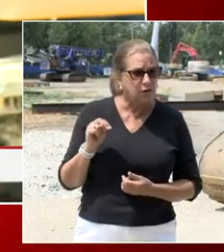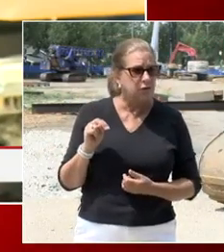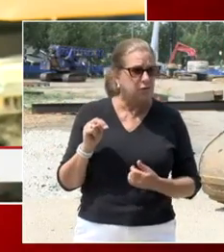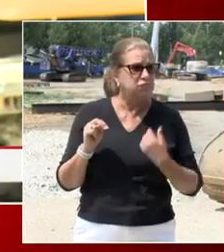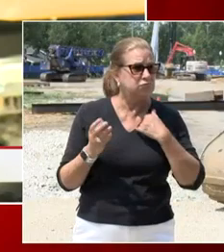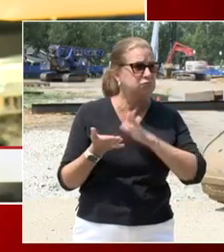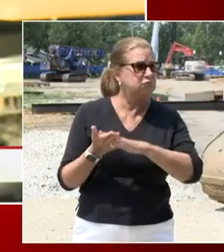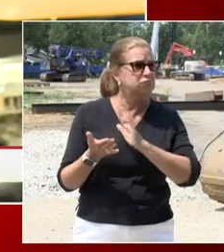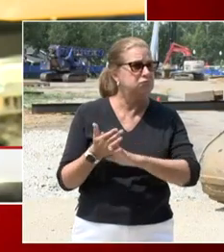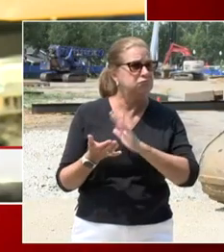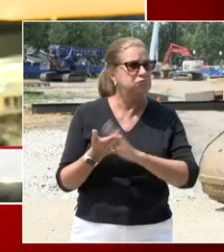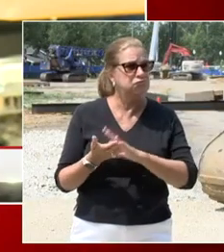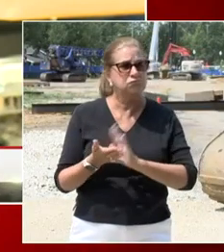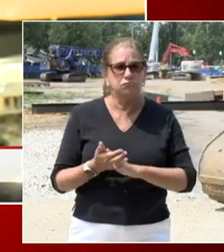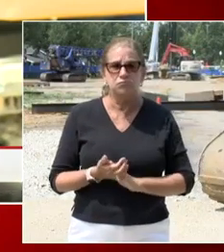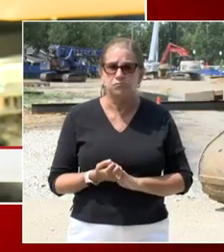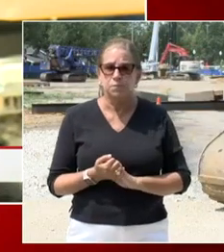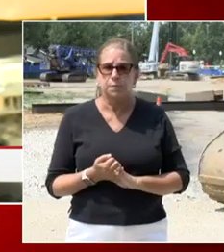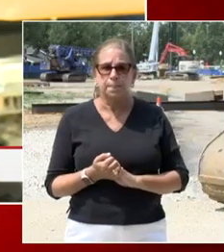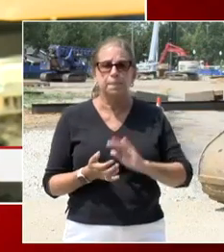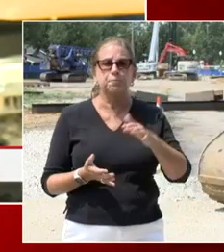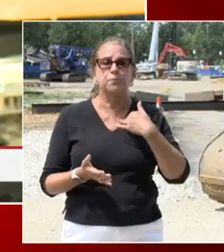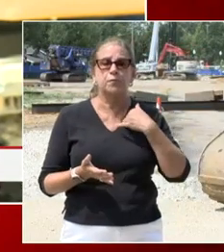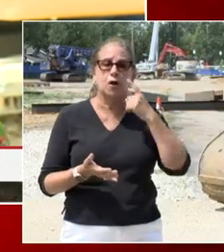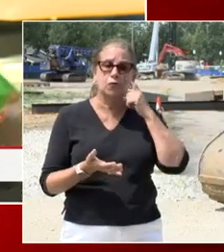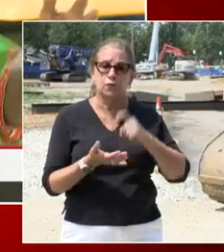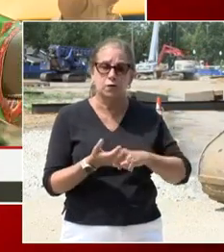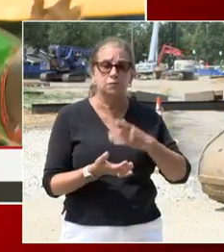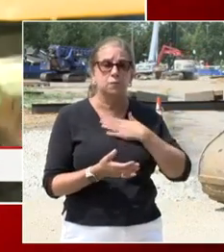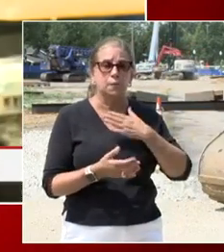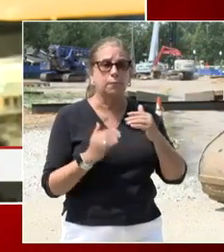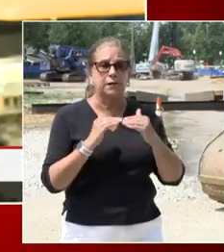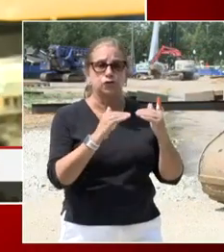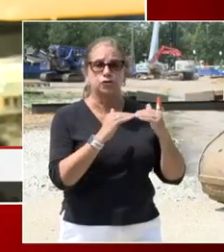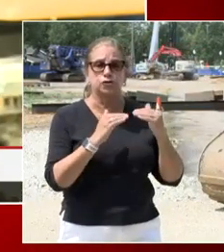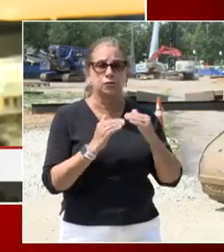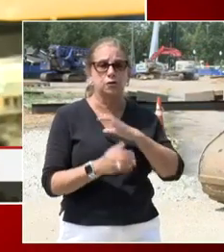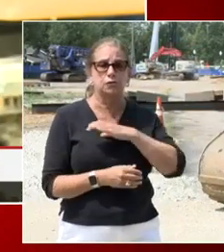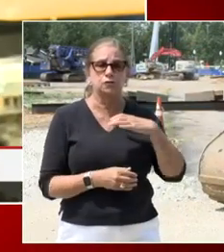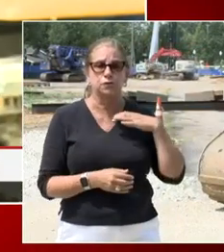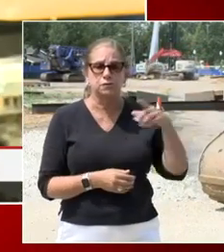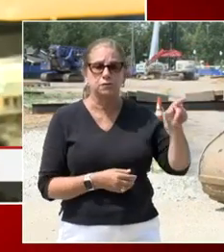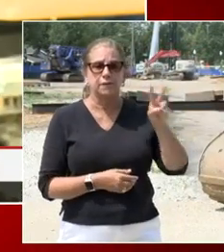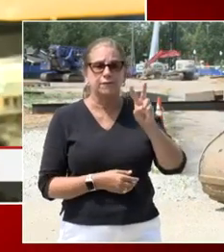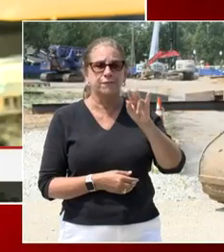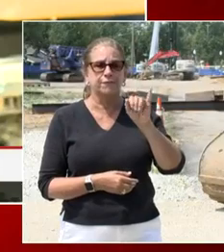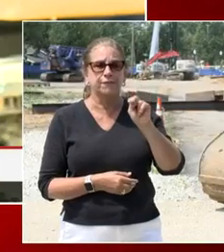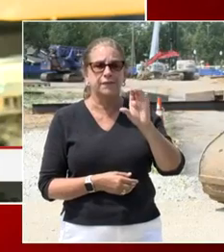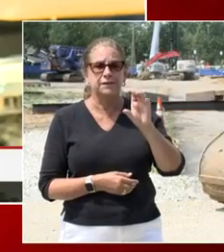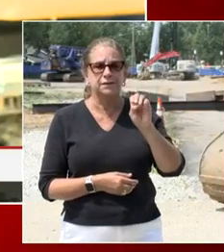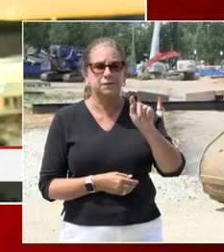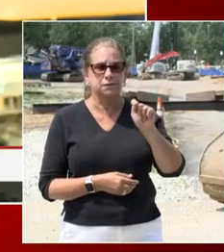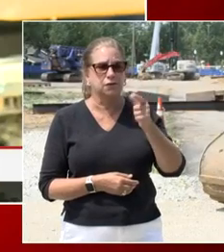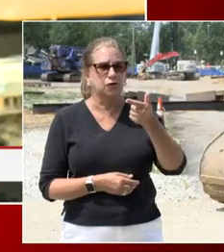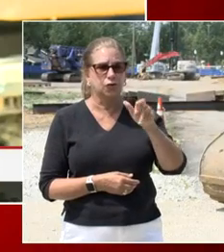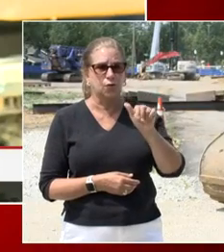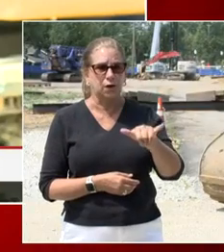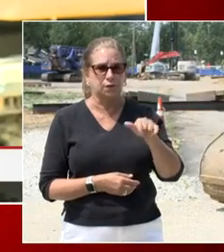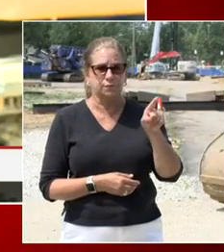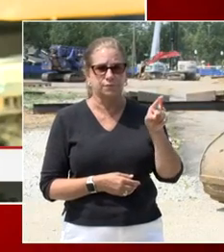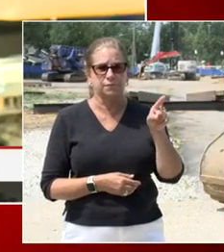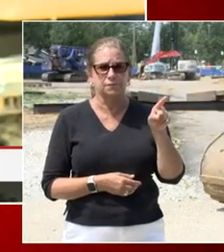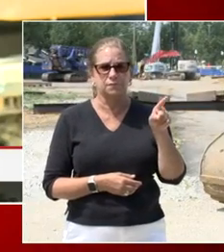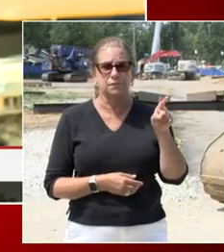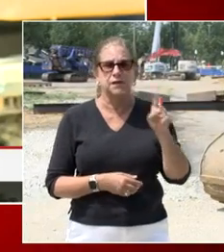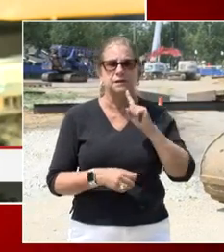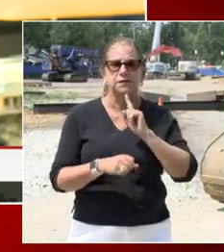I also want to acknowledge my council colleague, Councilmember Vincent Gray, who's been committed to health equity in